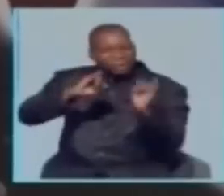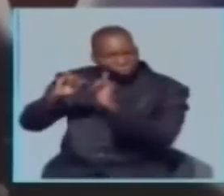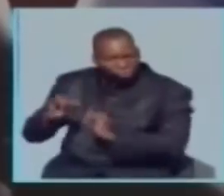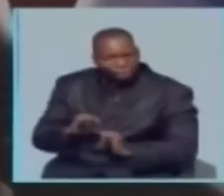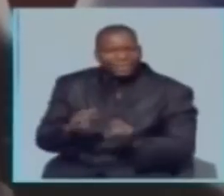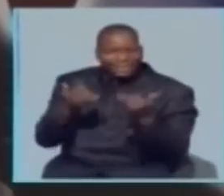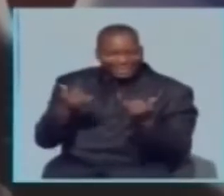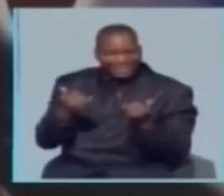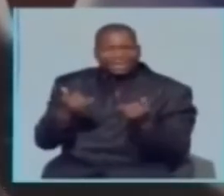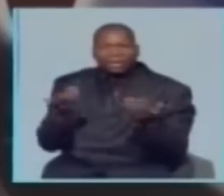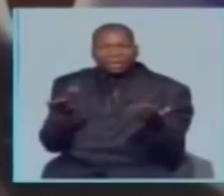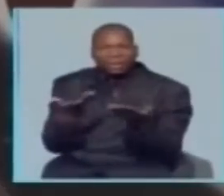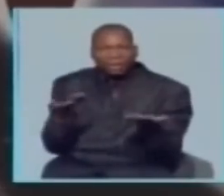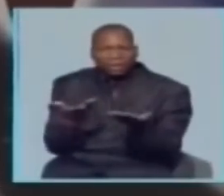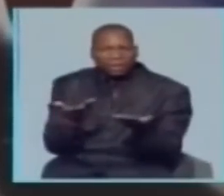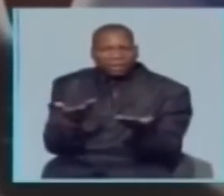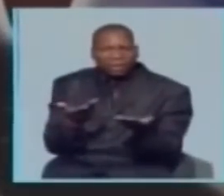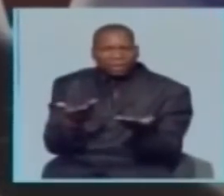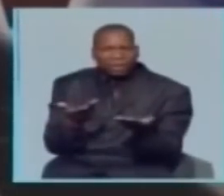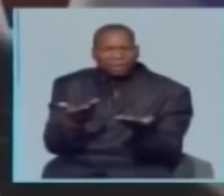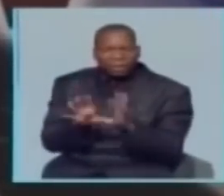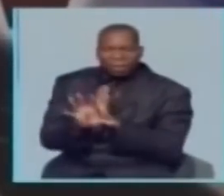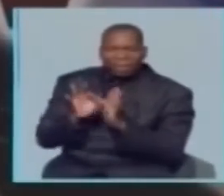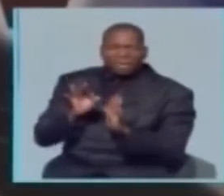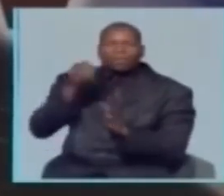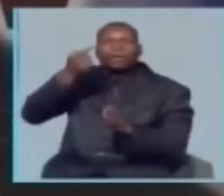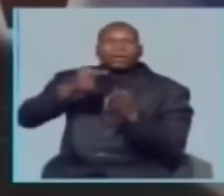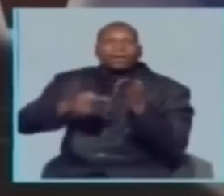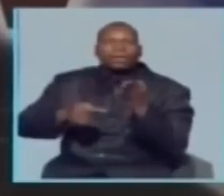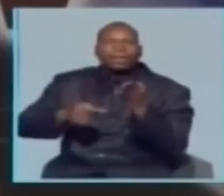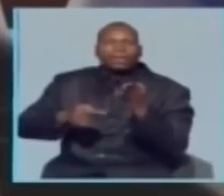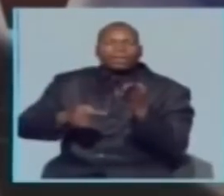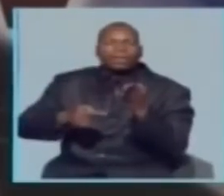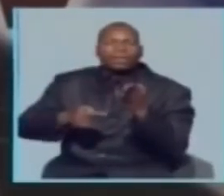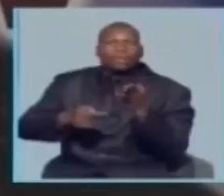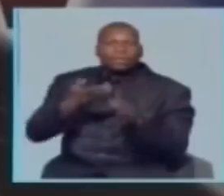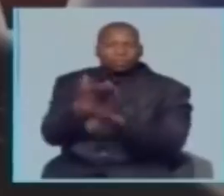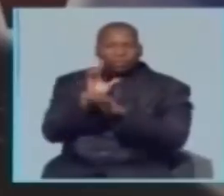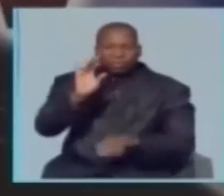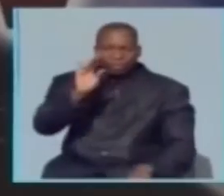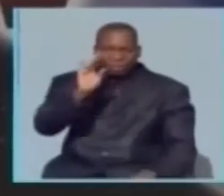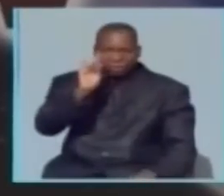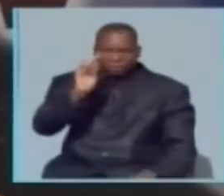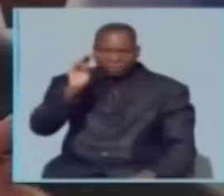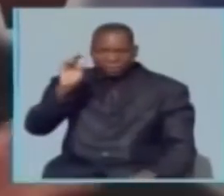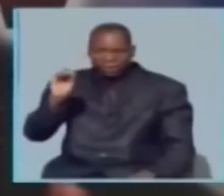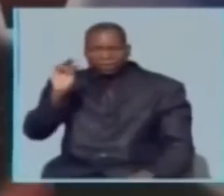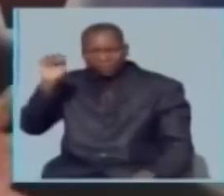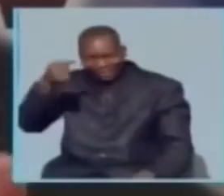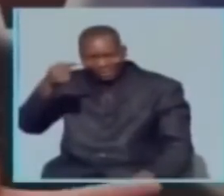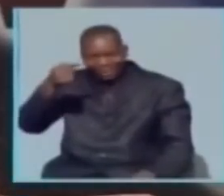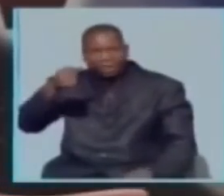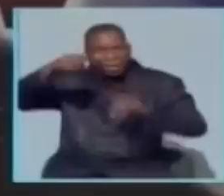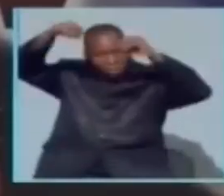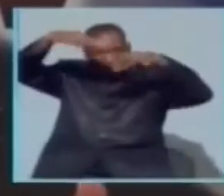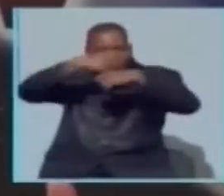and it was found that power generation was 760 megawatts instead of 500 megawatts. So